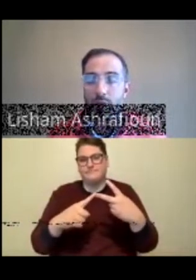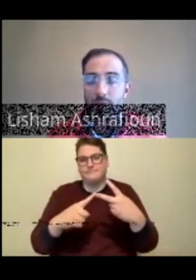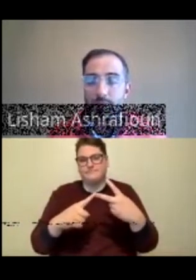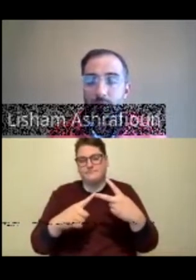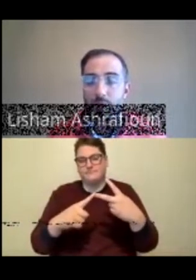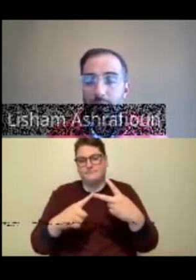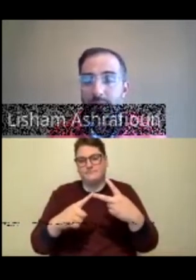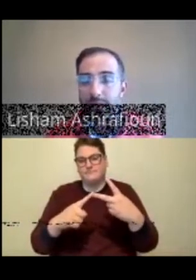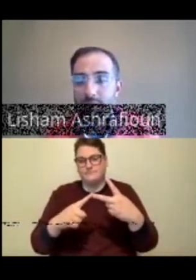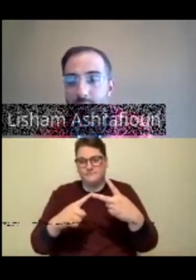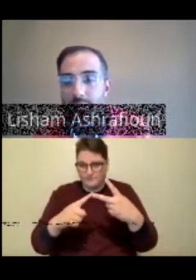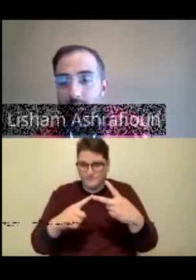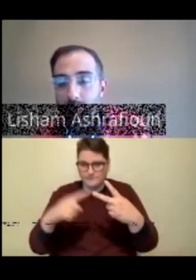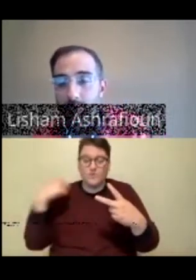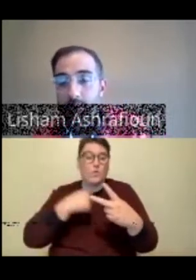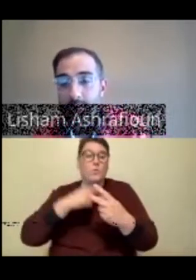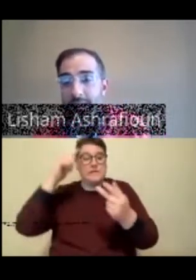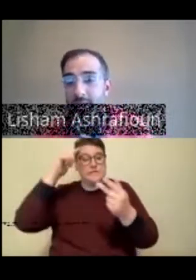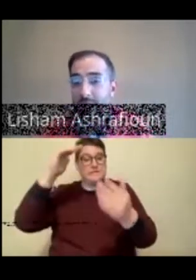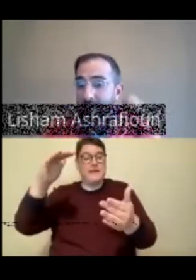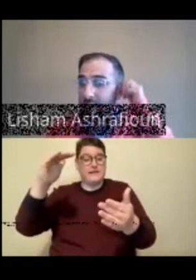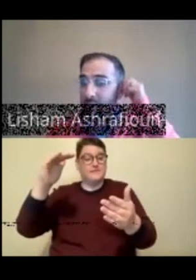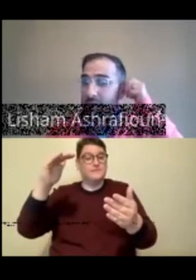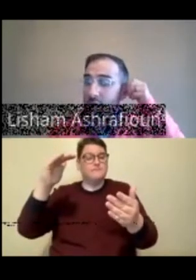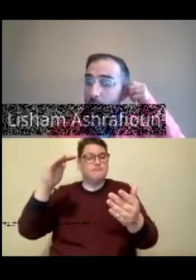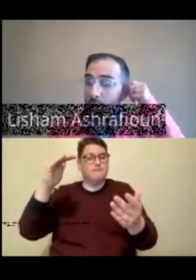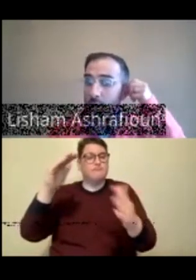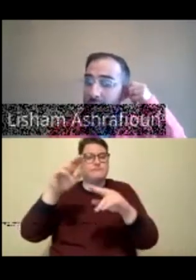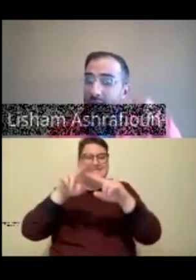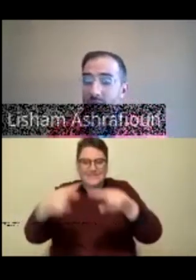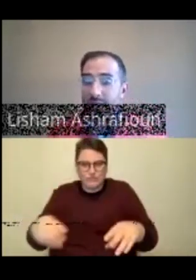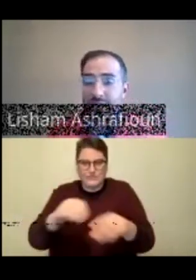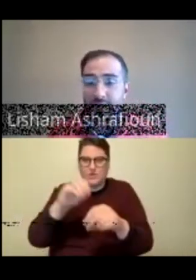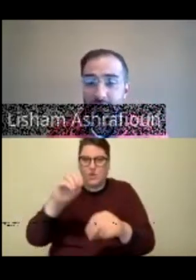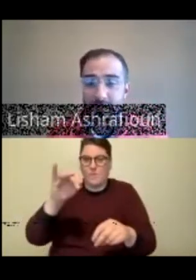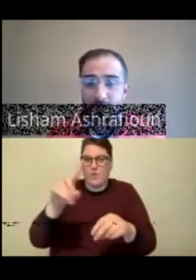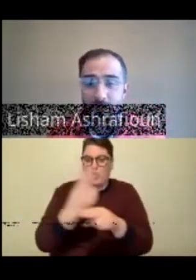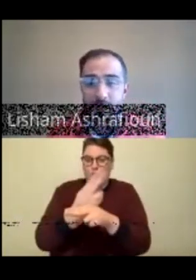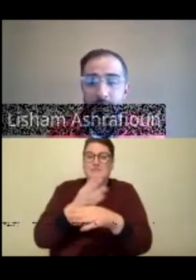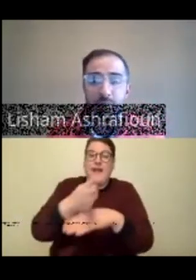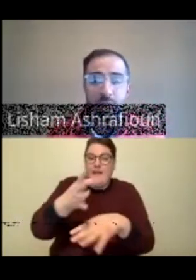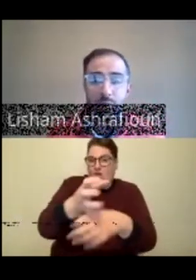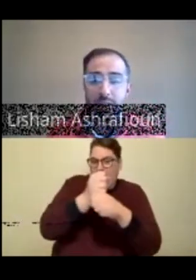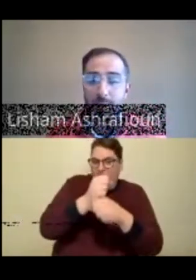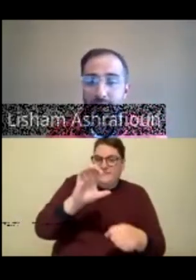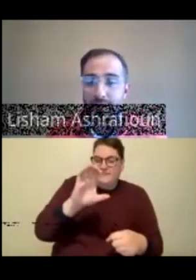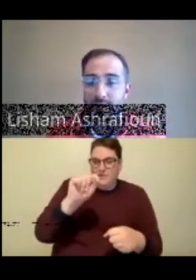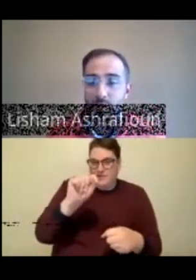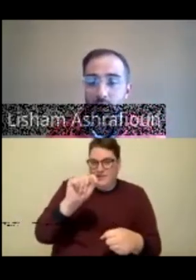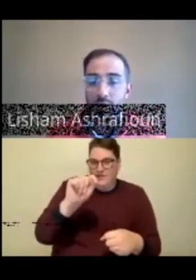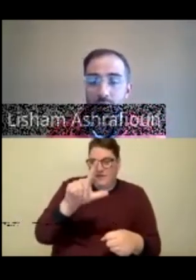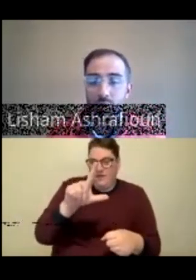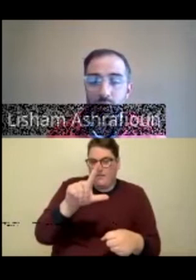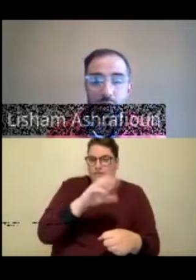opioid use. We expected there to be a decrease in opioid use after receiving the intervention, and we expect this